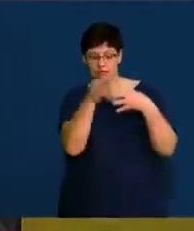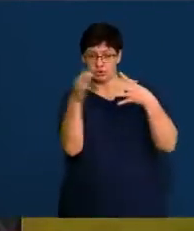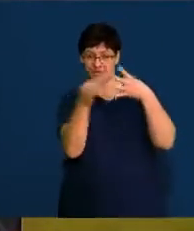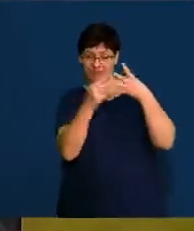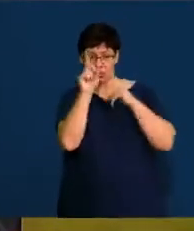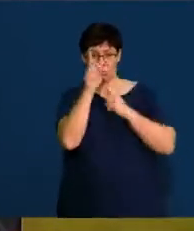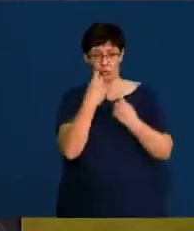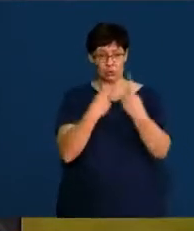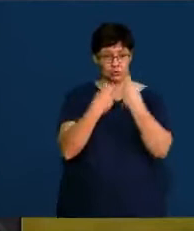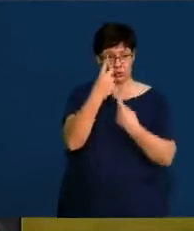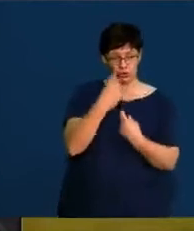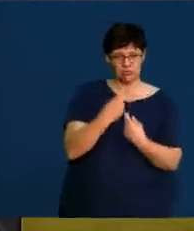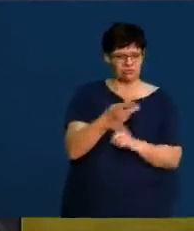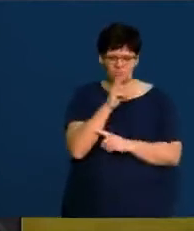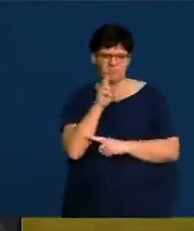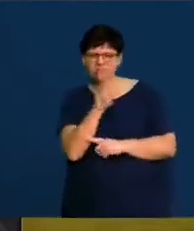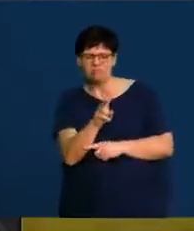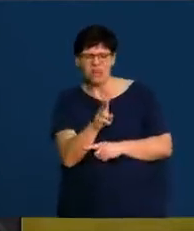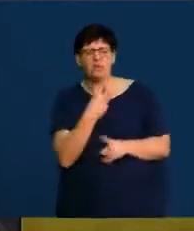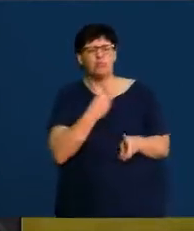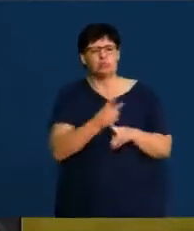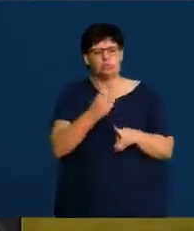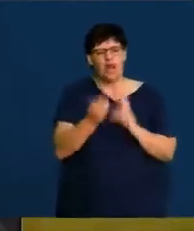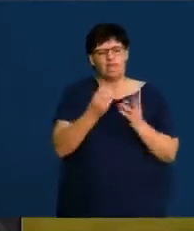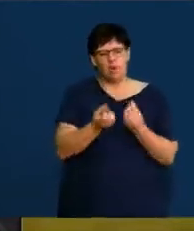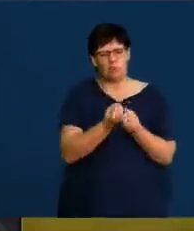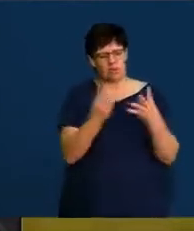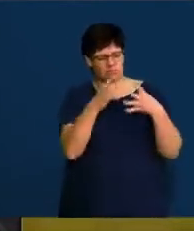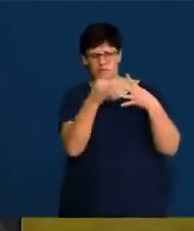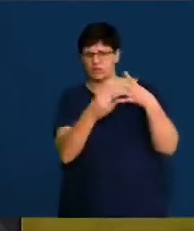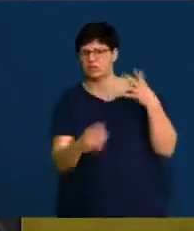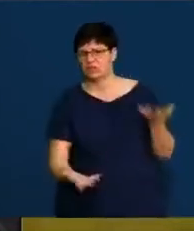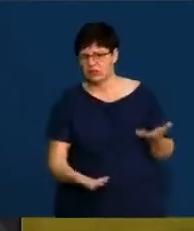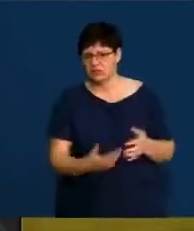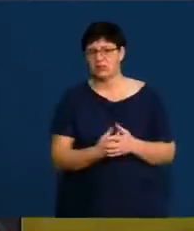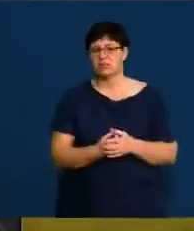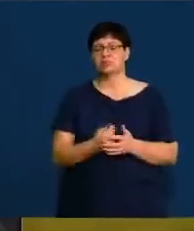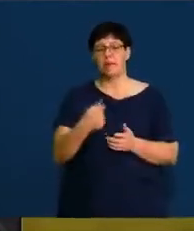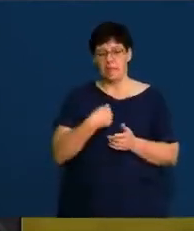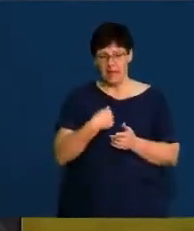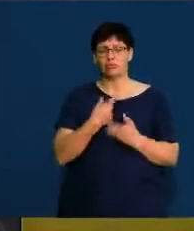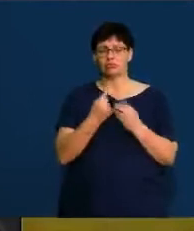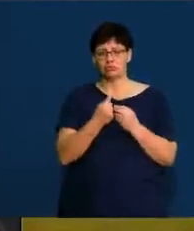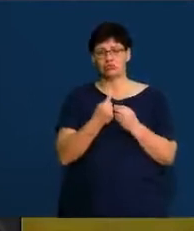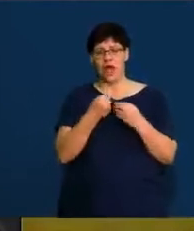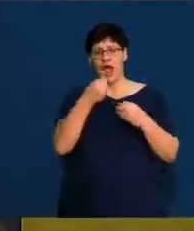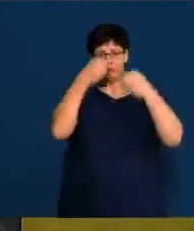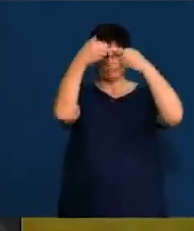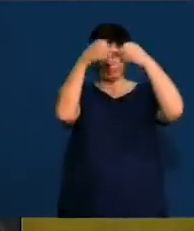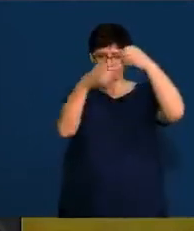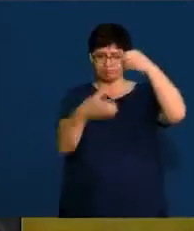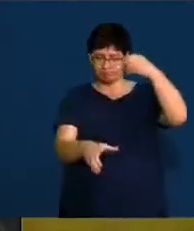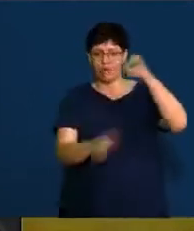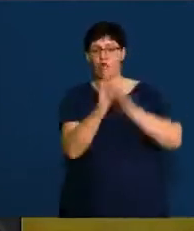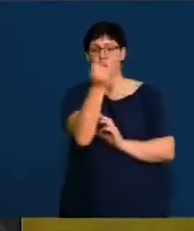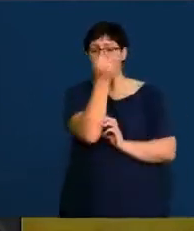questions. What should you be looking for in terms of the multiple choice question? I'm going to do a breakdown for you of